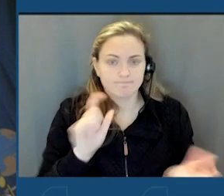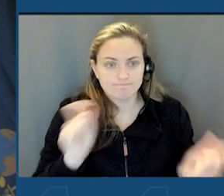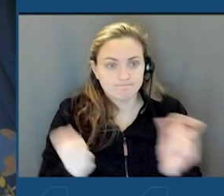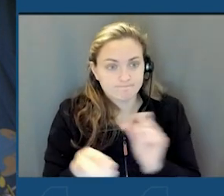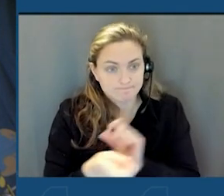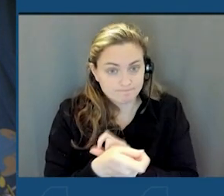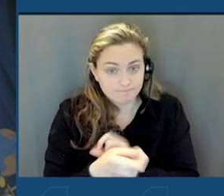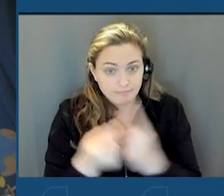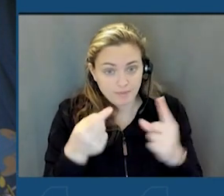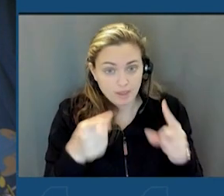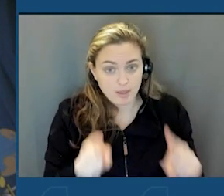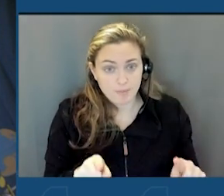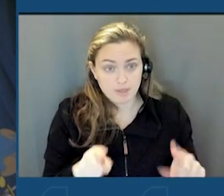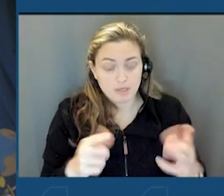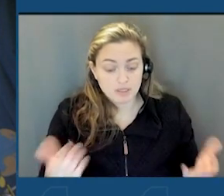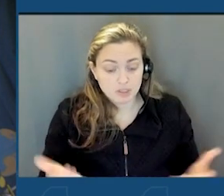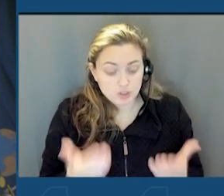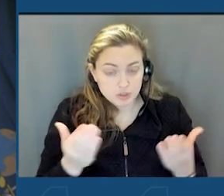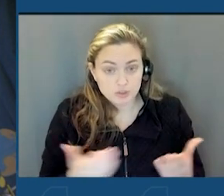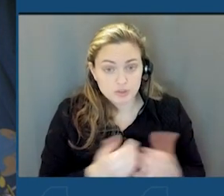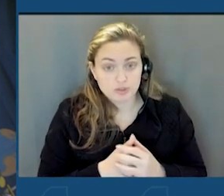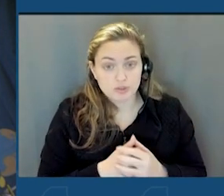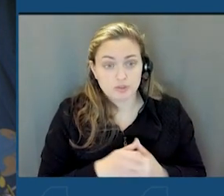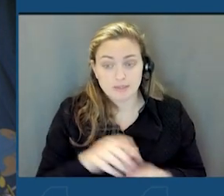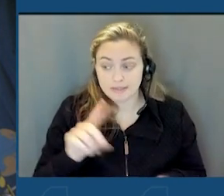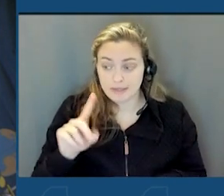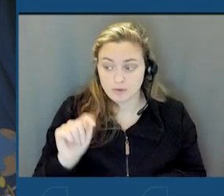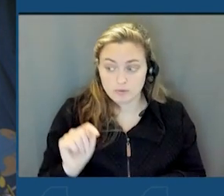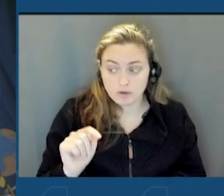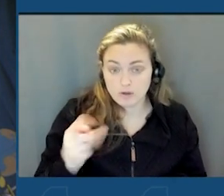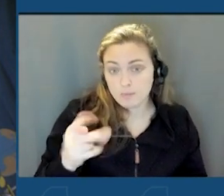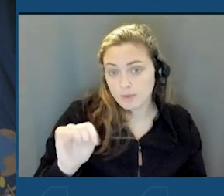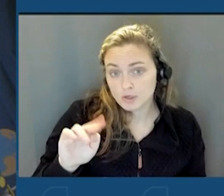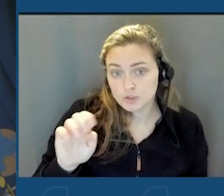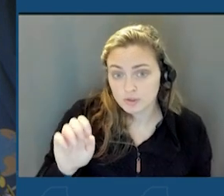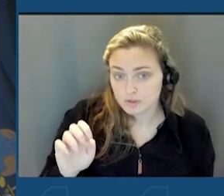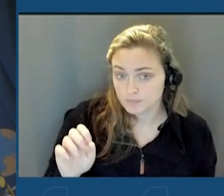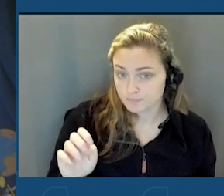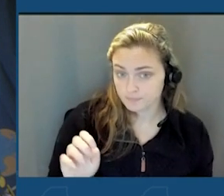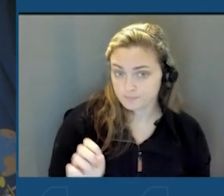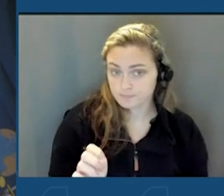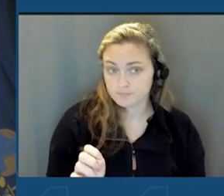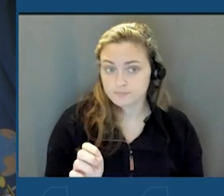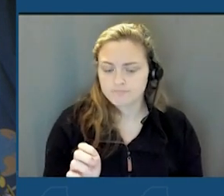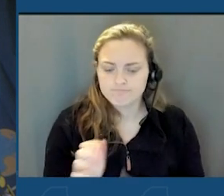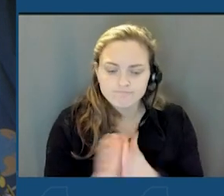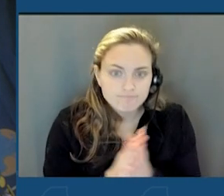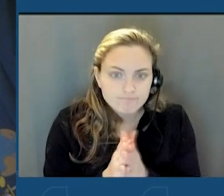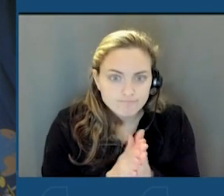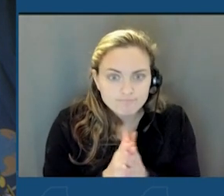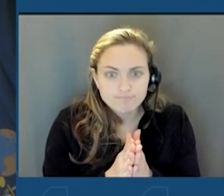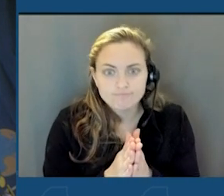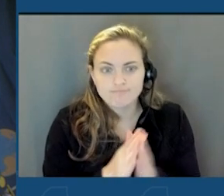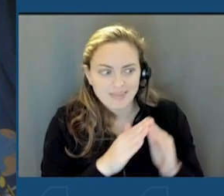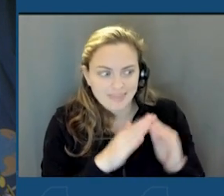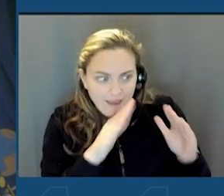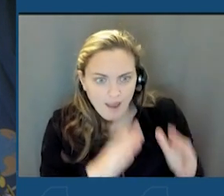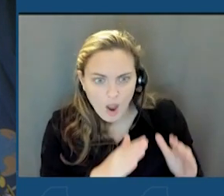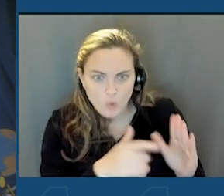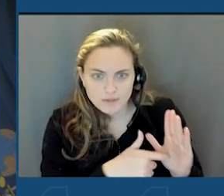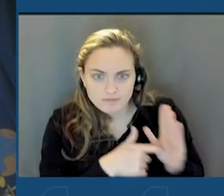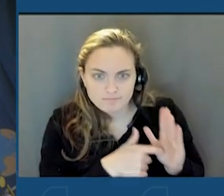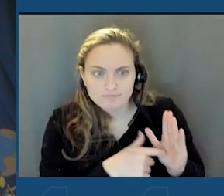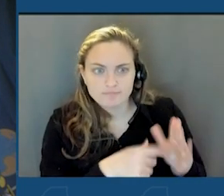that has occurred here in downtown Patchogue has been driven by the housing that has